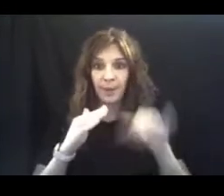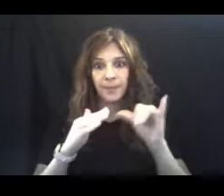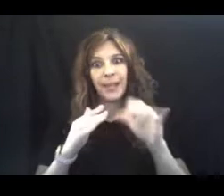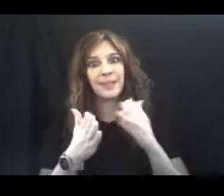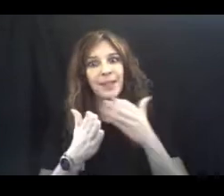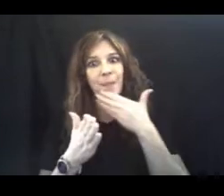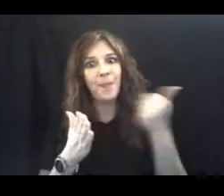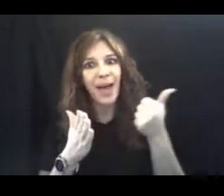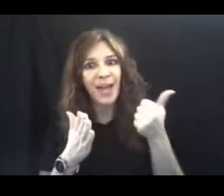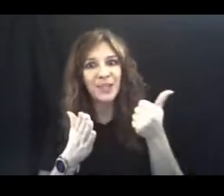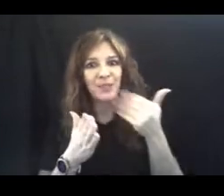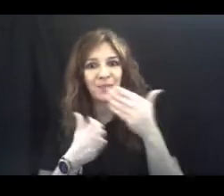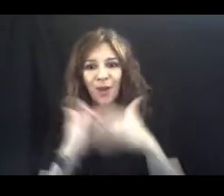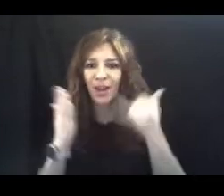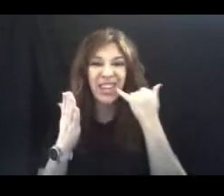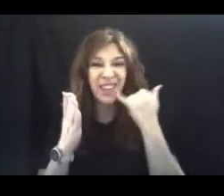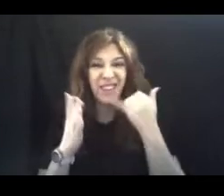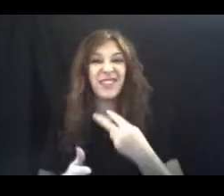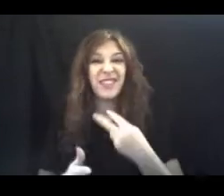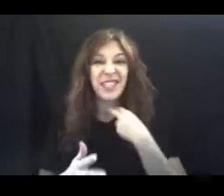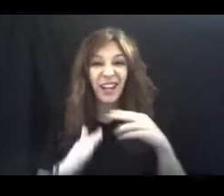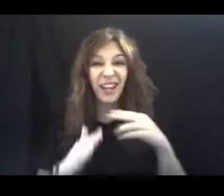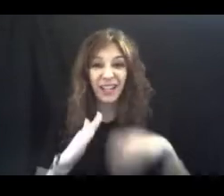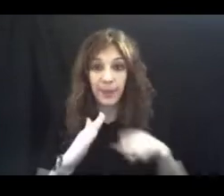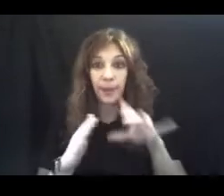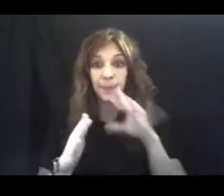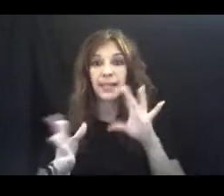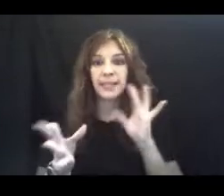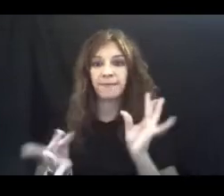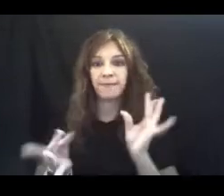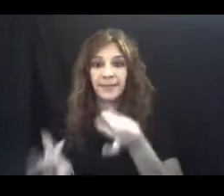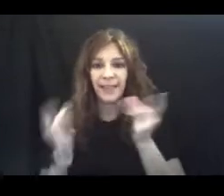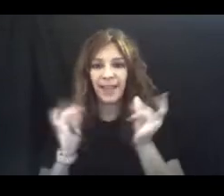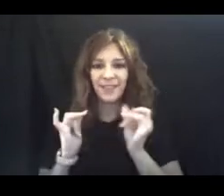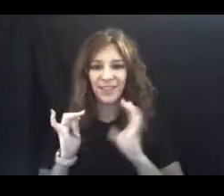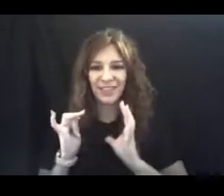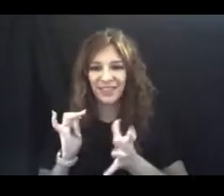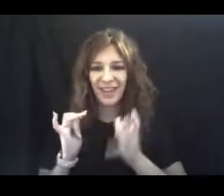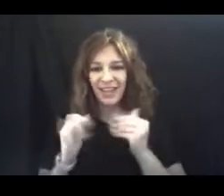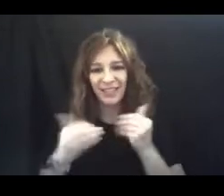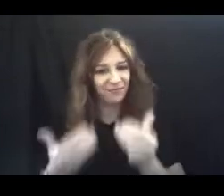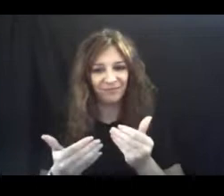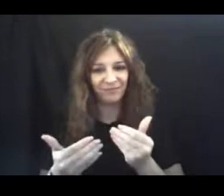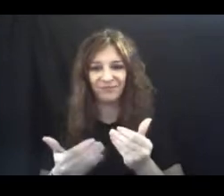if it's stuck to the bottom, that's fine. Yeah, that's flavor. That's flavor, exactly. Yes.